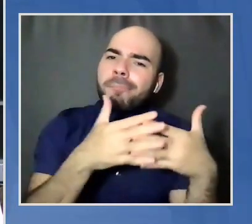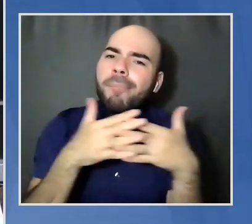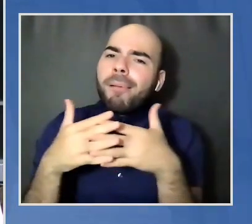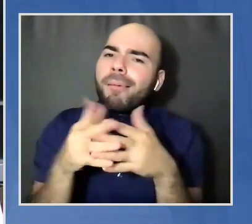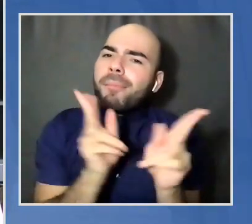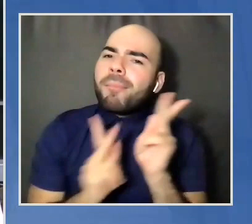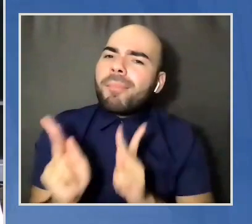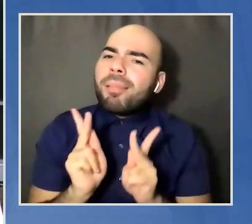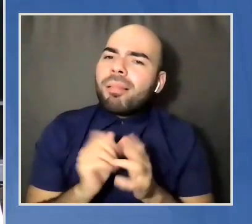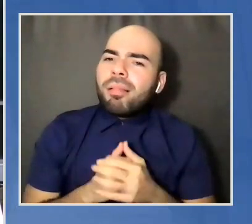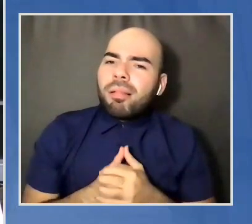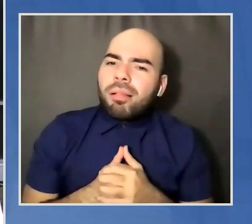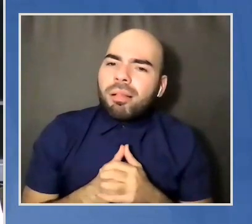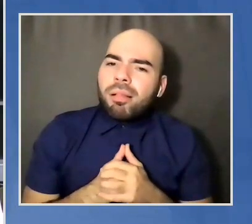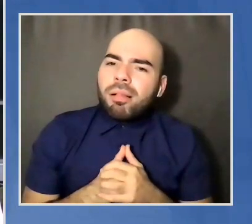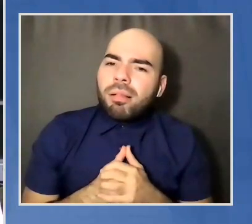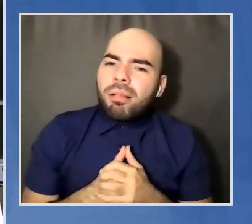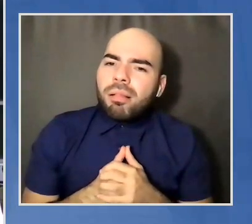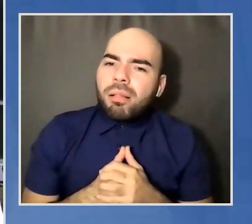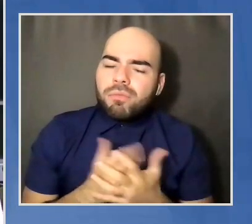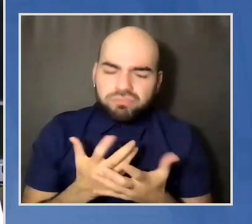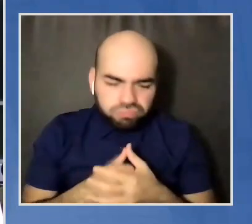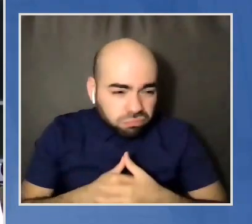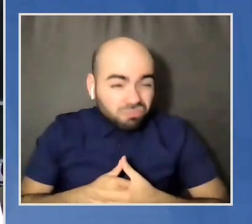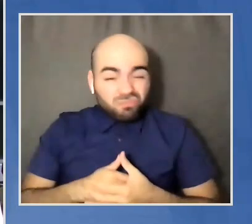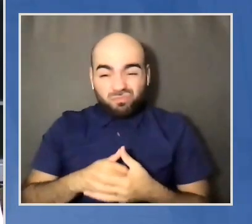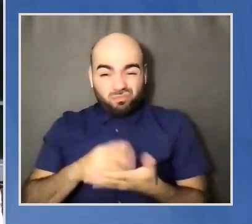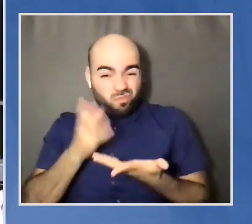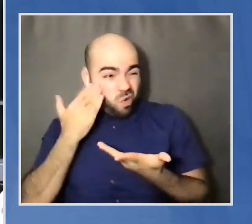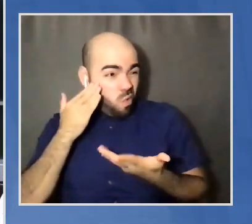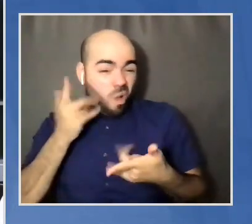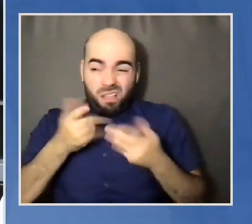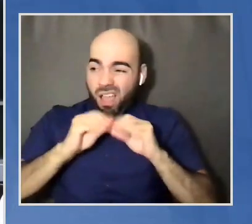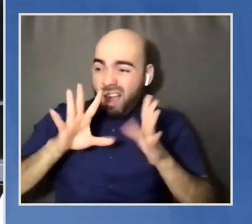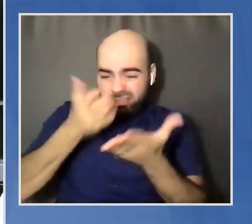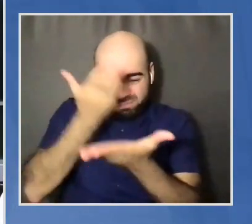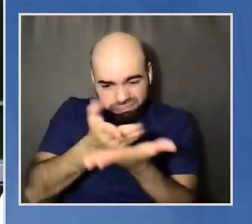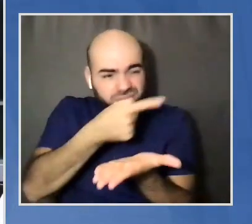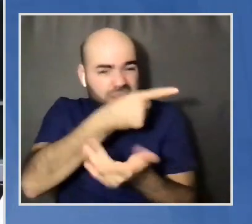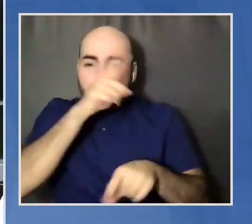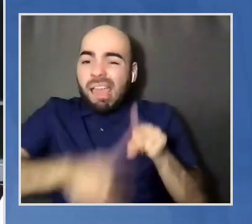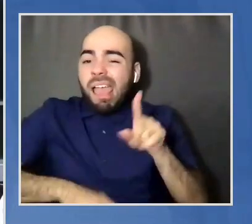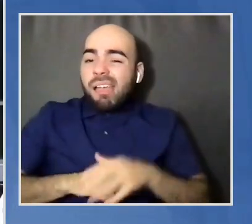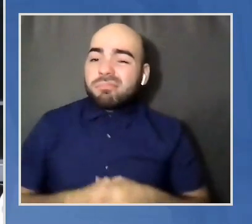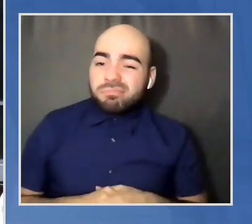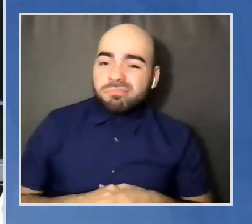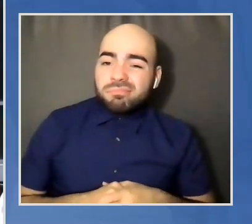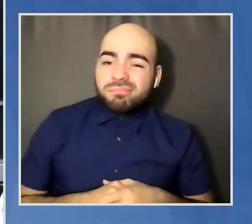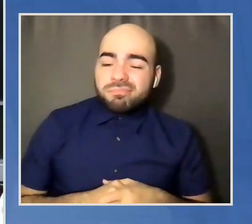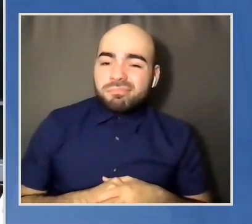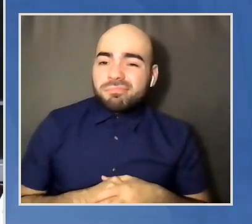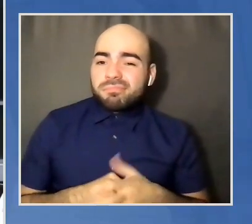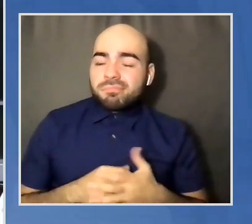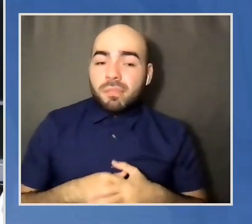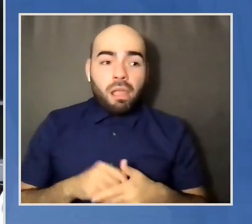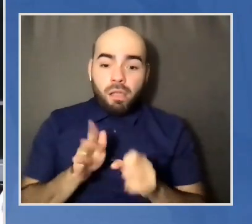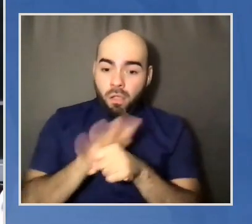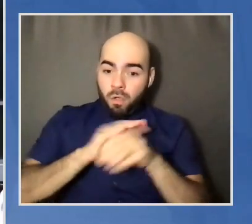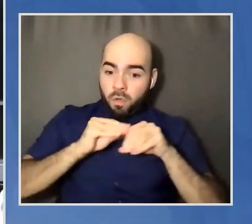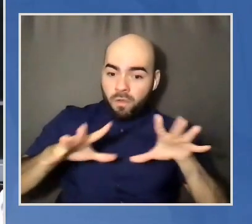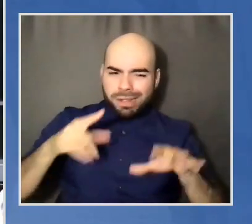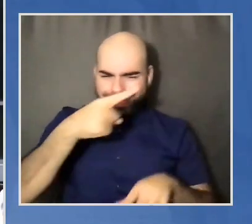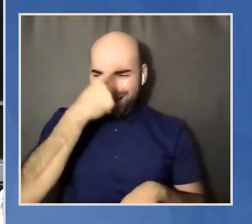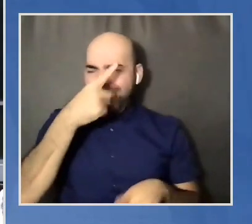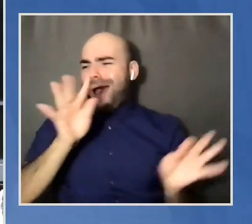people. And we all know that he's unable to do so. To begin with, he failed to take the